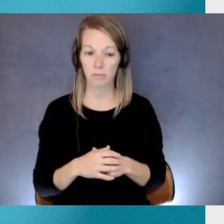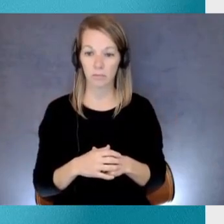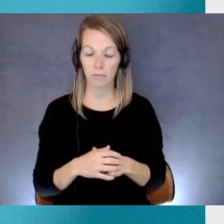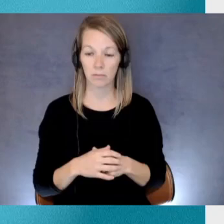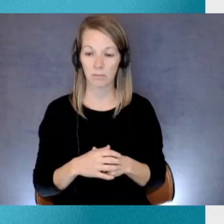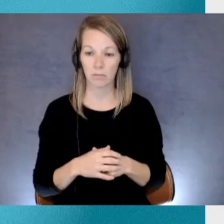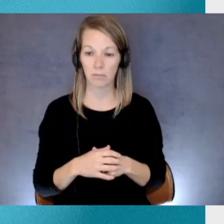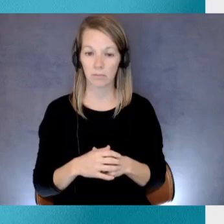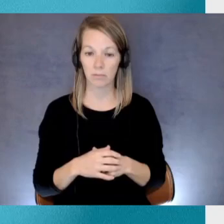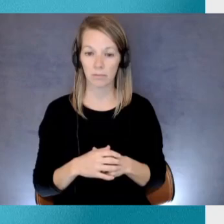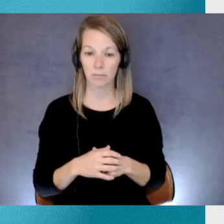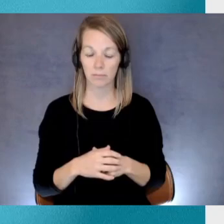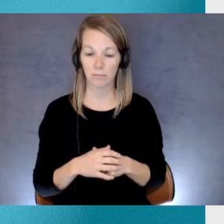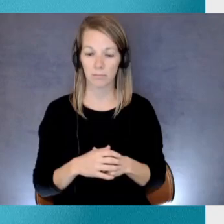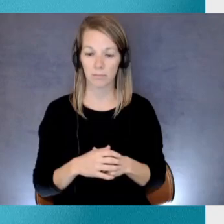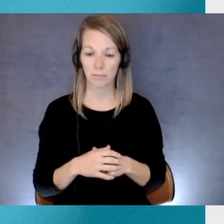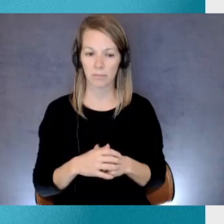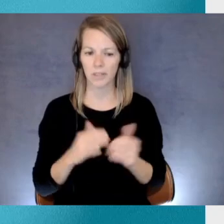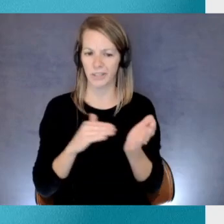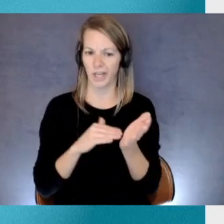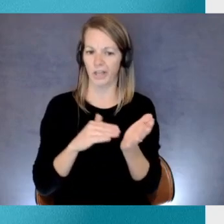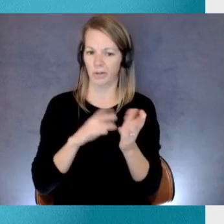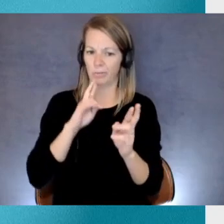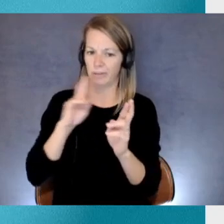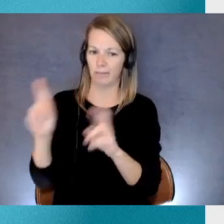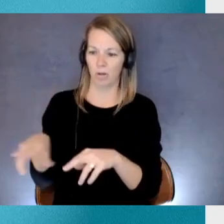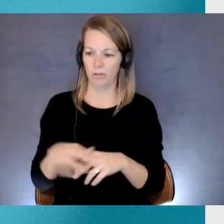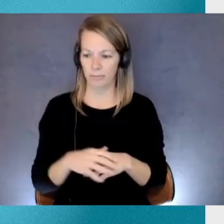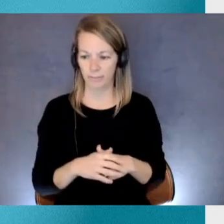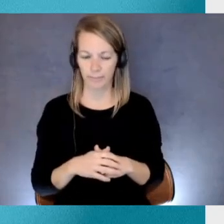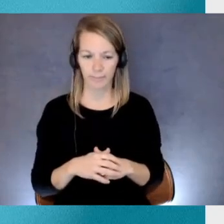or any of it. So the doctor responds.